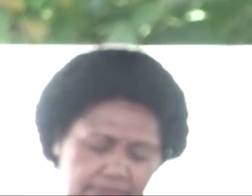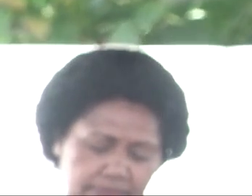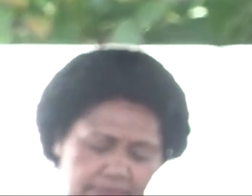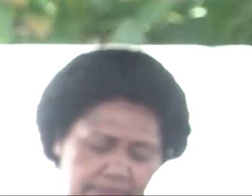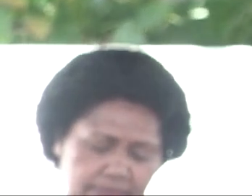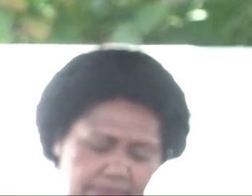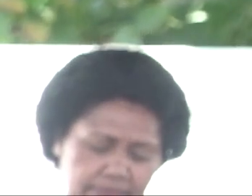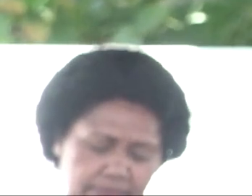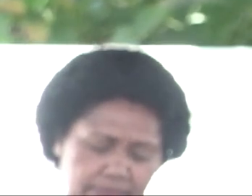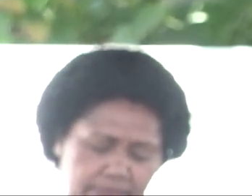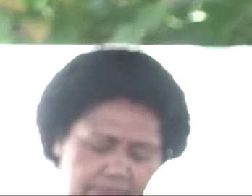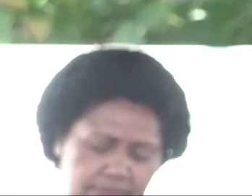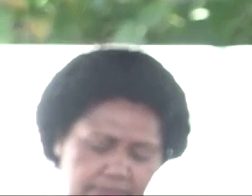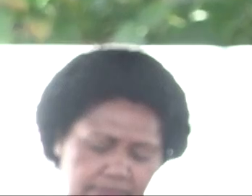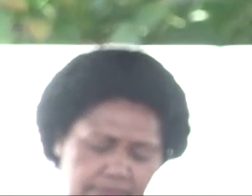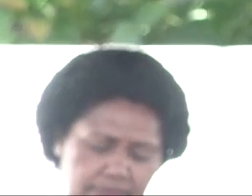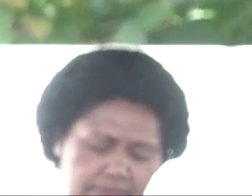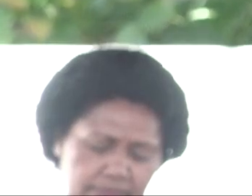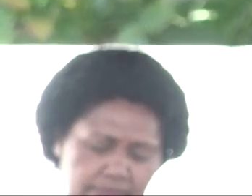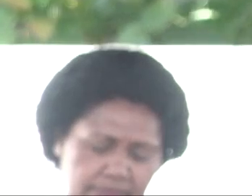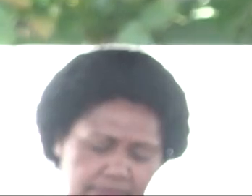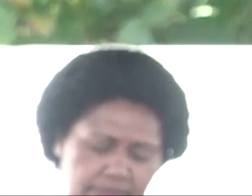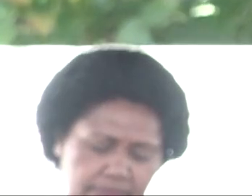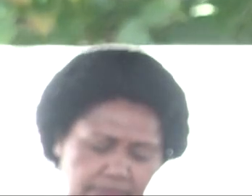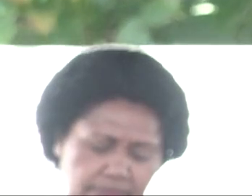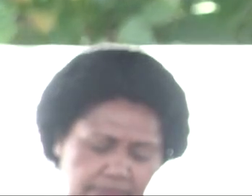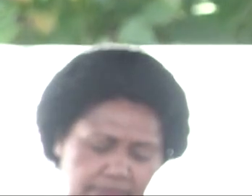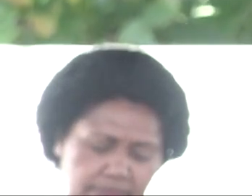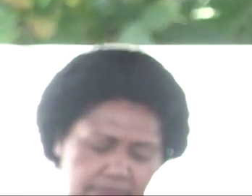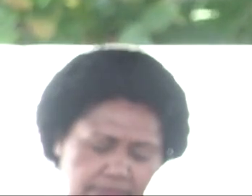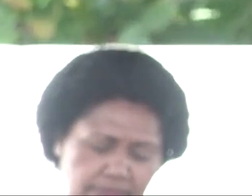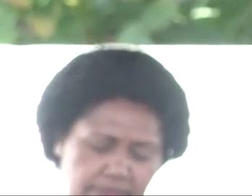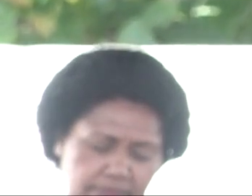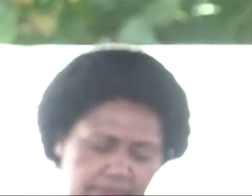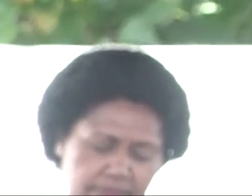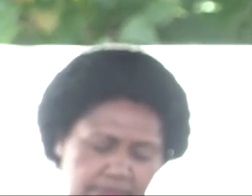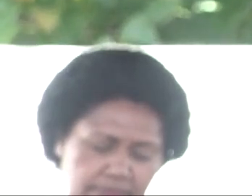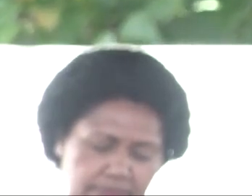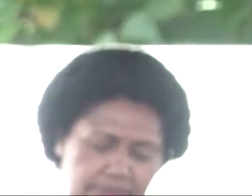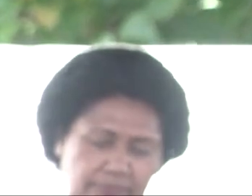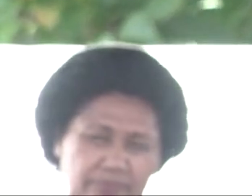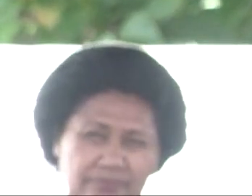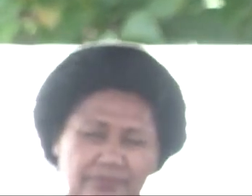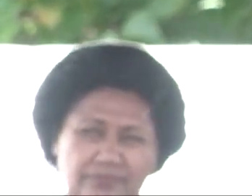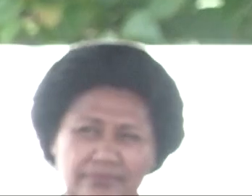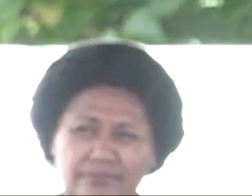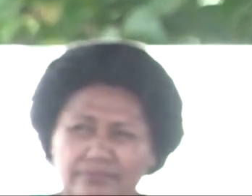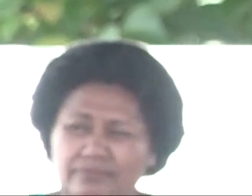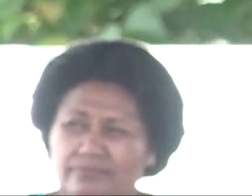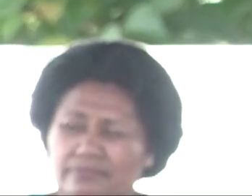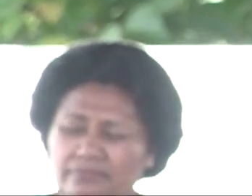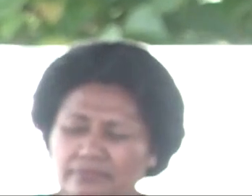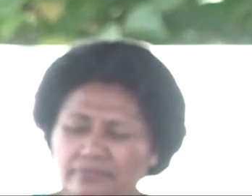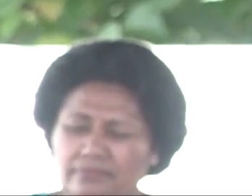another. Interact and celebrate the importance of spiritual influence in the Pathfinder